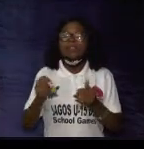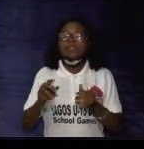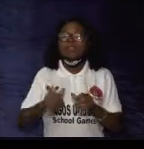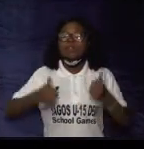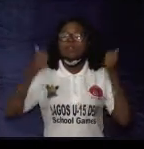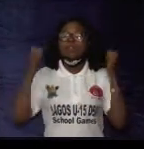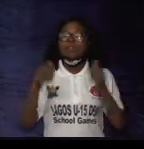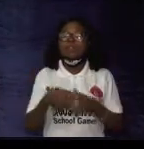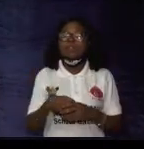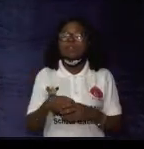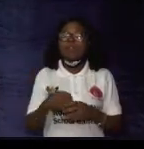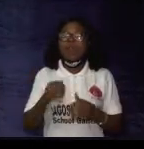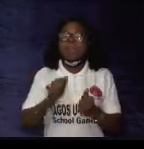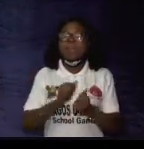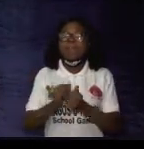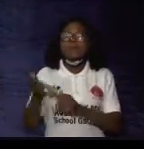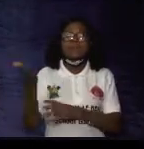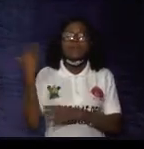Pass away.